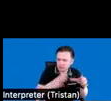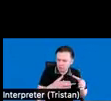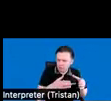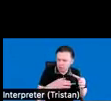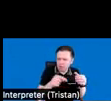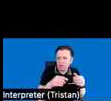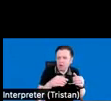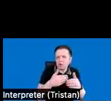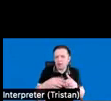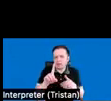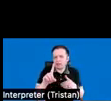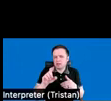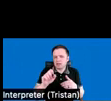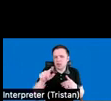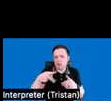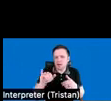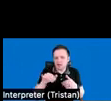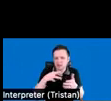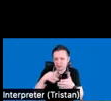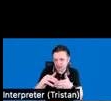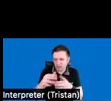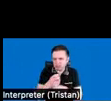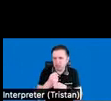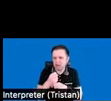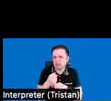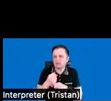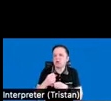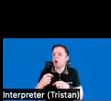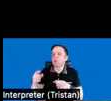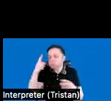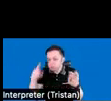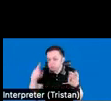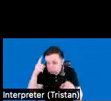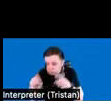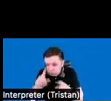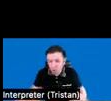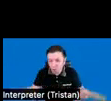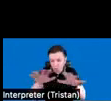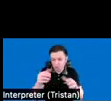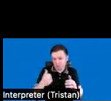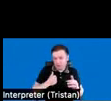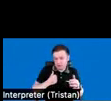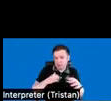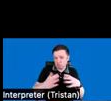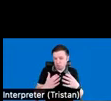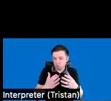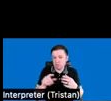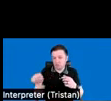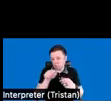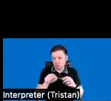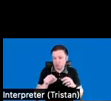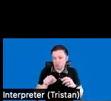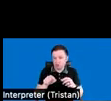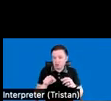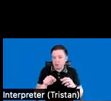study to seek consensus across Canada from all groups of stakeholders as to priorities on design and use of AAC systems to